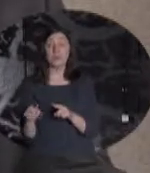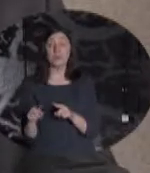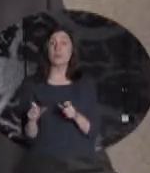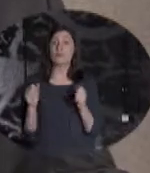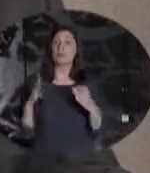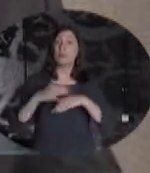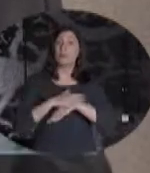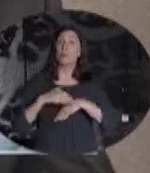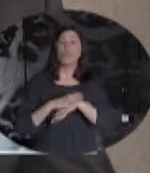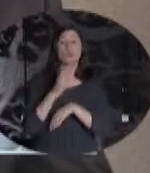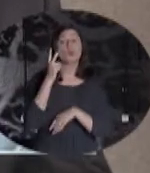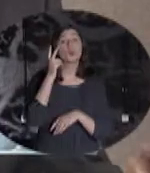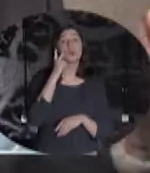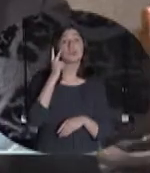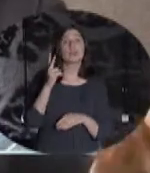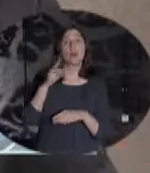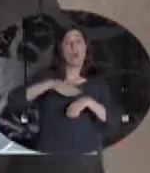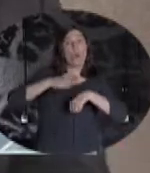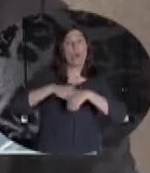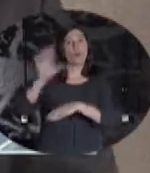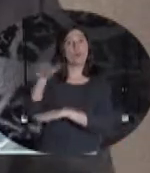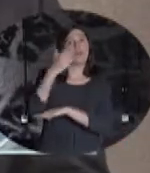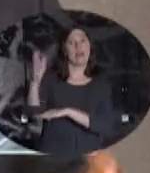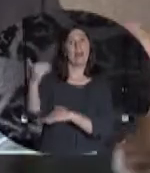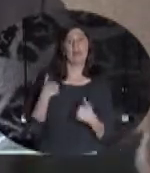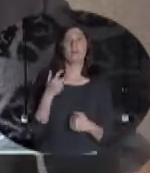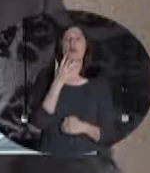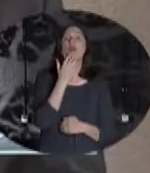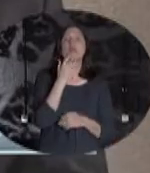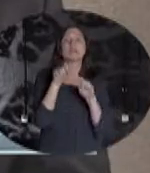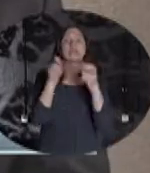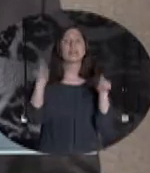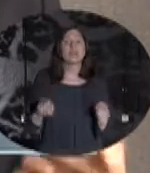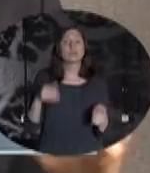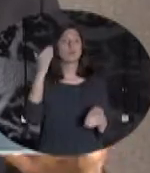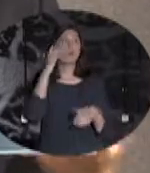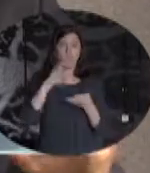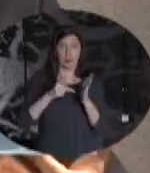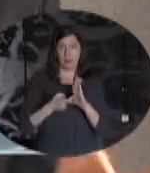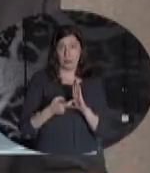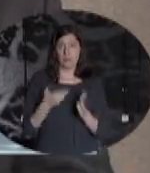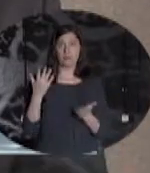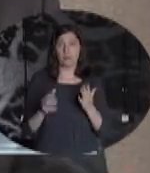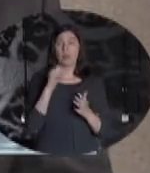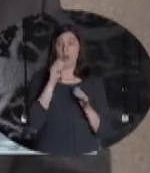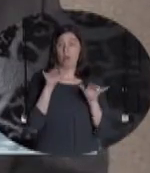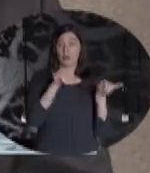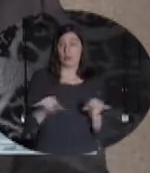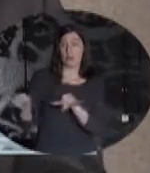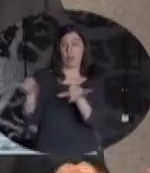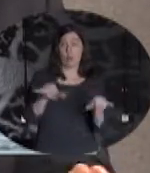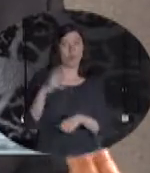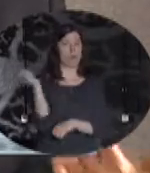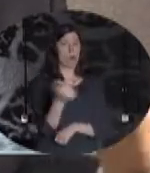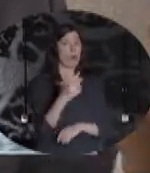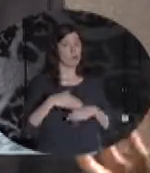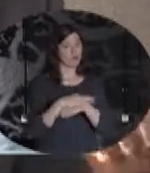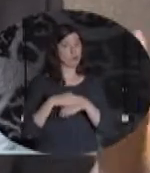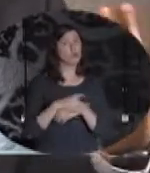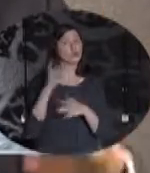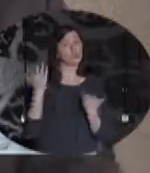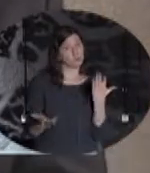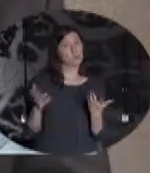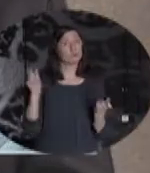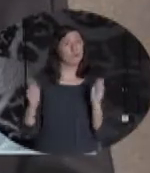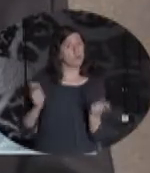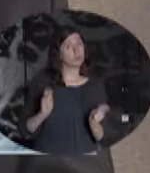beaches as well, you'll see warning flags and there's a color-coded system and just know what those means. They may not be consistent from beach to beach. So know what those mean,